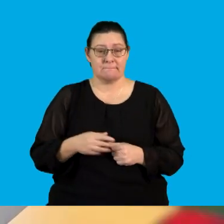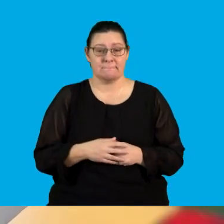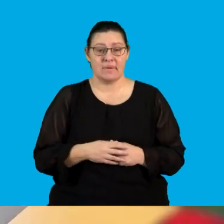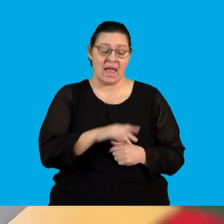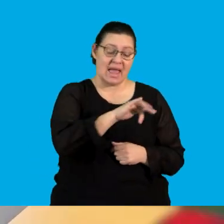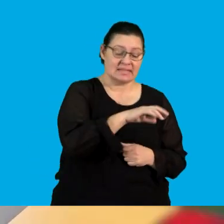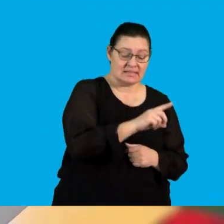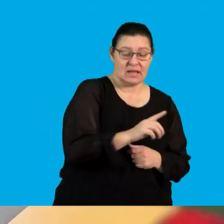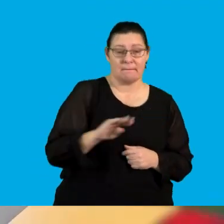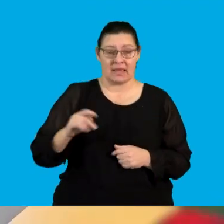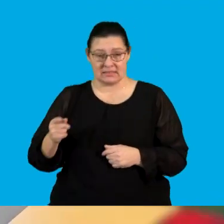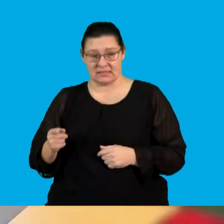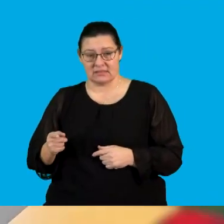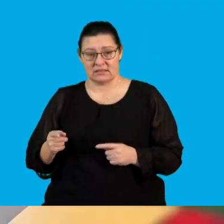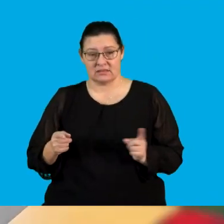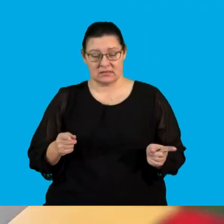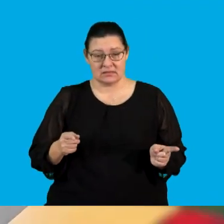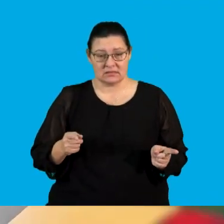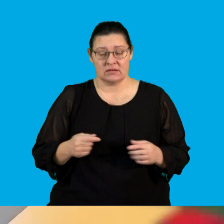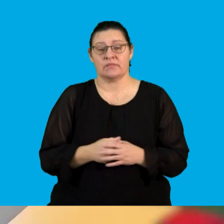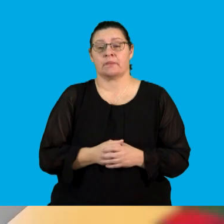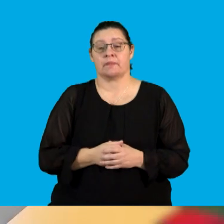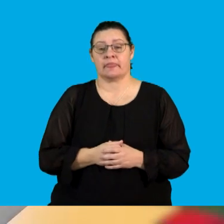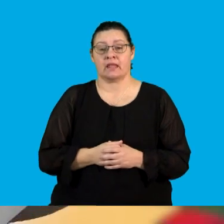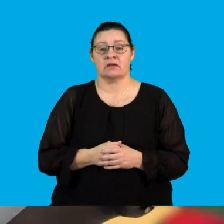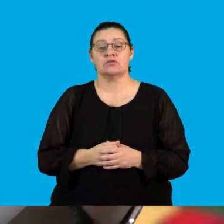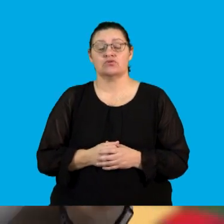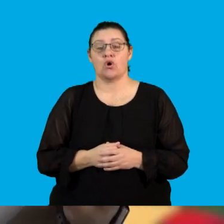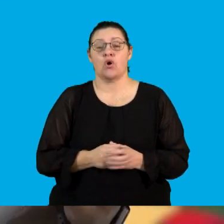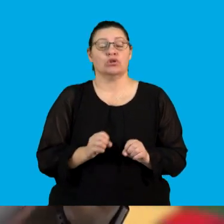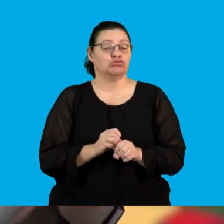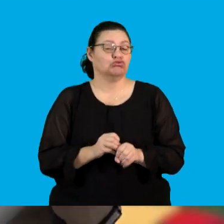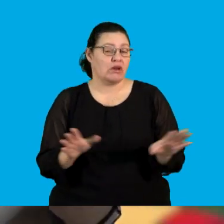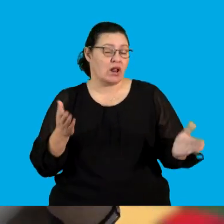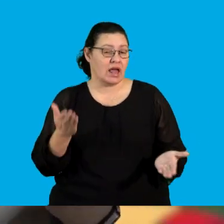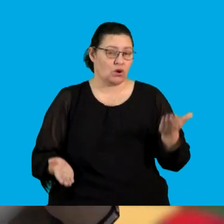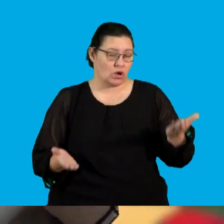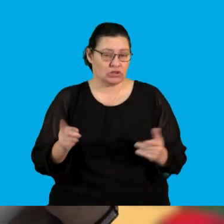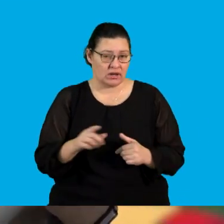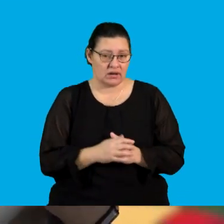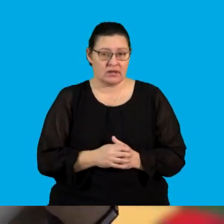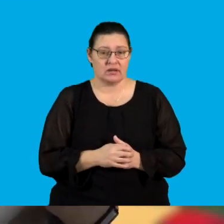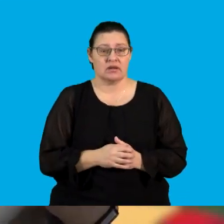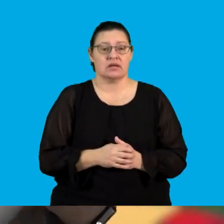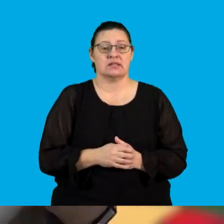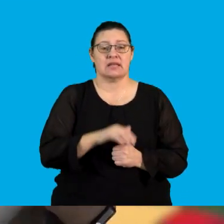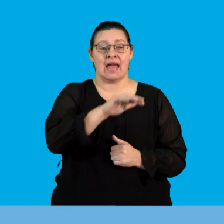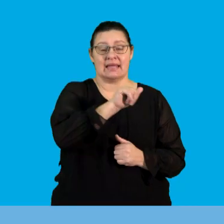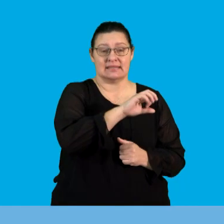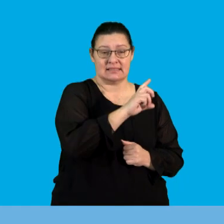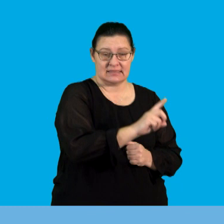acid and a base, the product will always be salt and water. So therefore, a general equation will then be